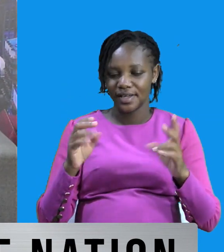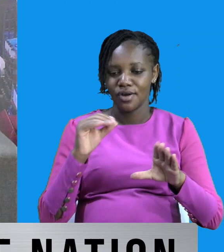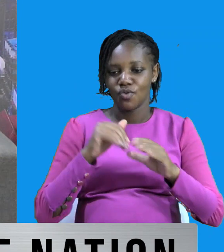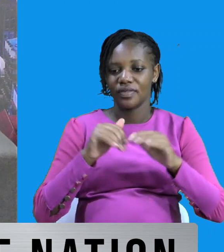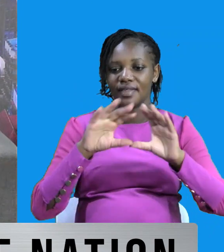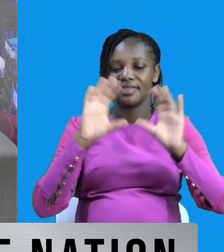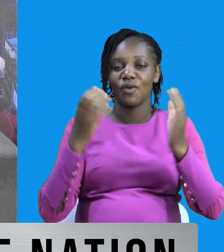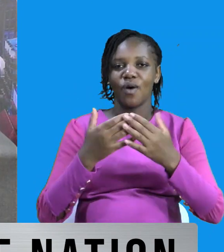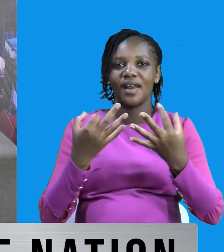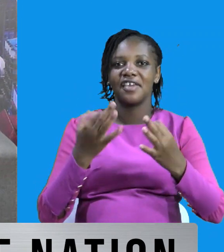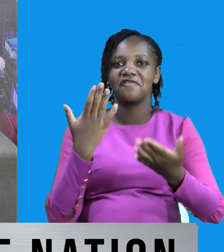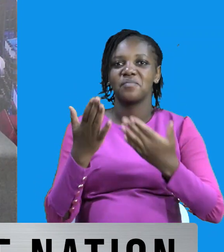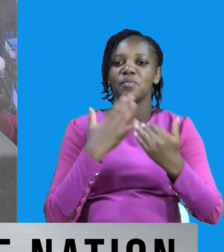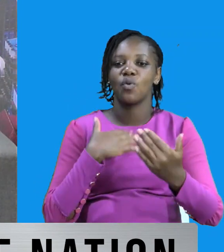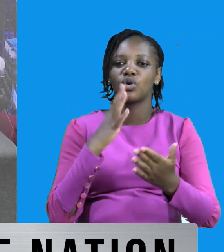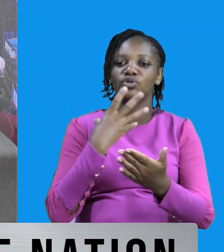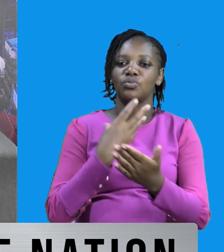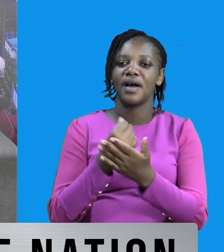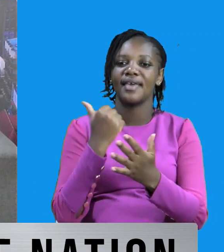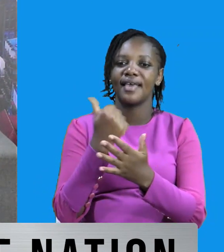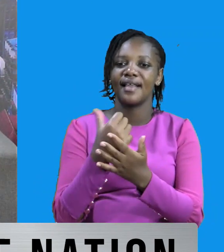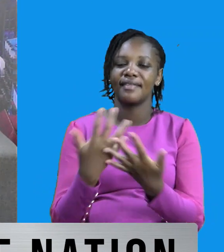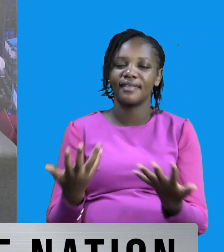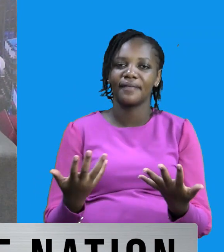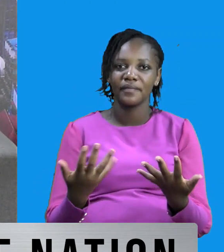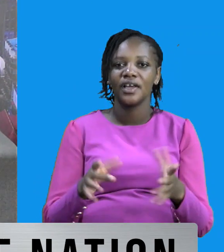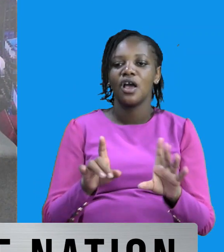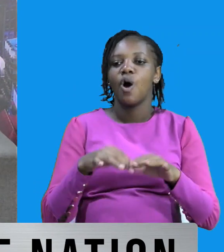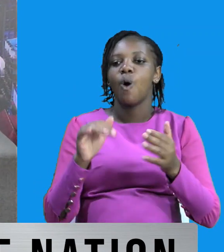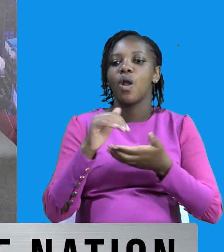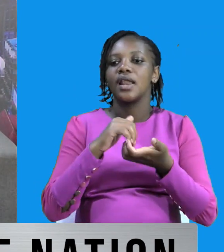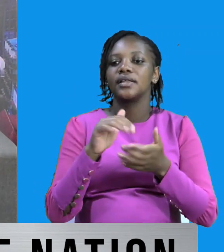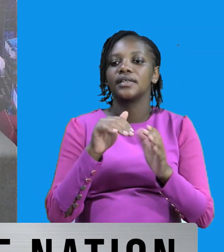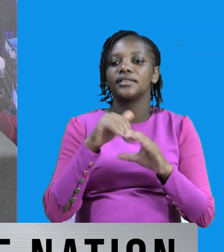the world. If you want to buy anything, if you want to engage in